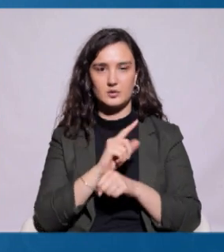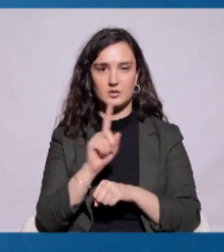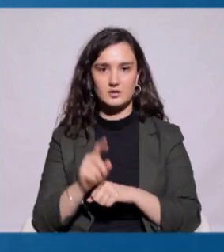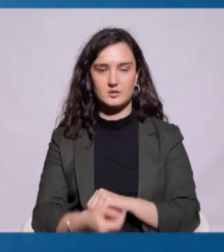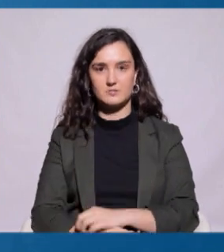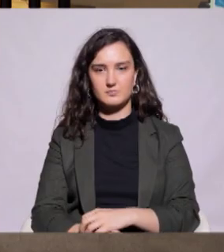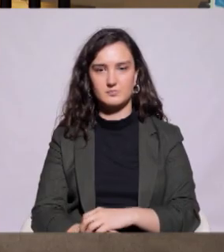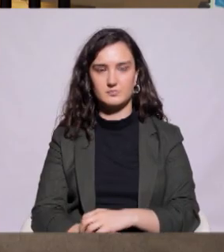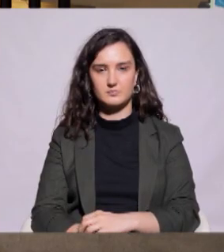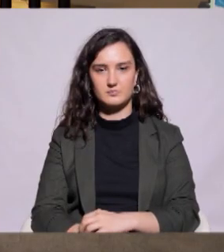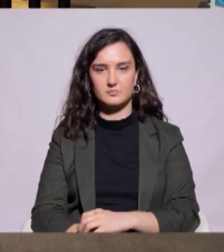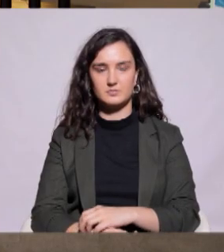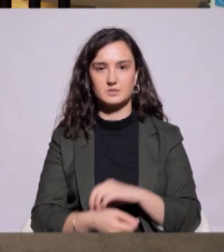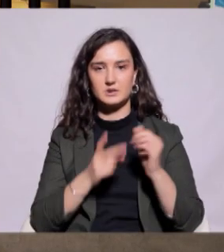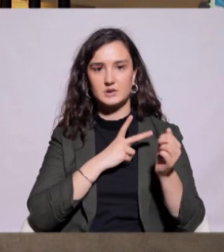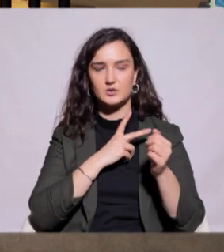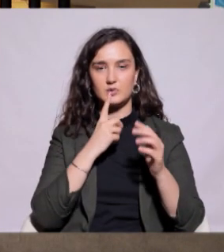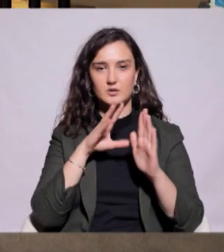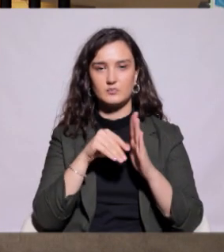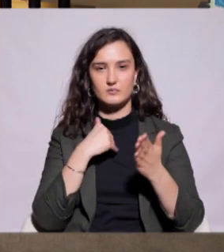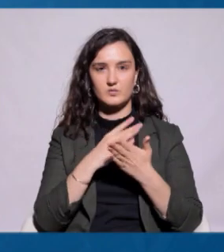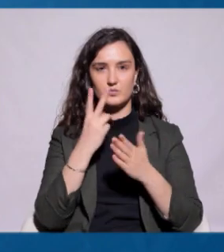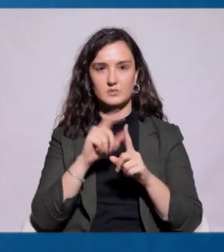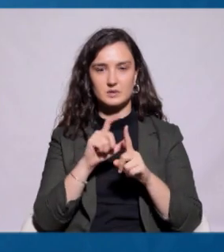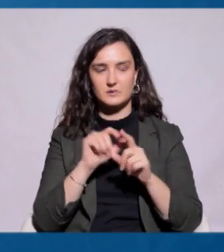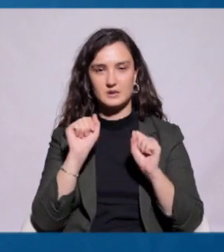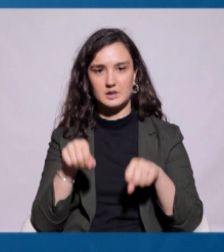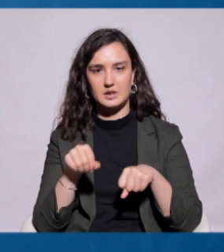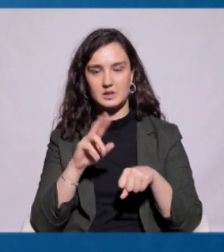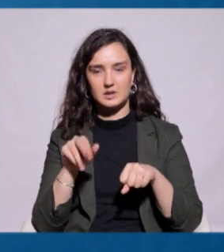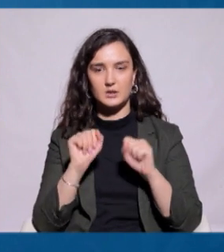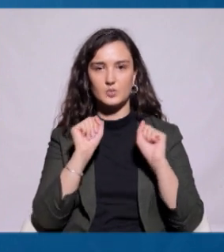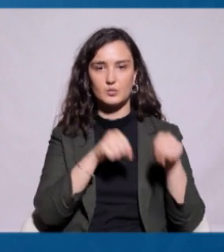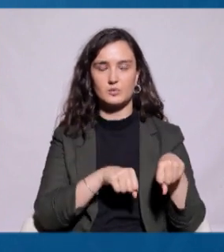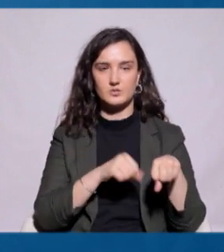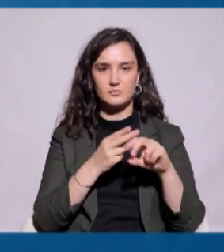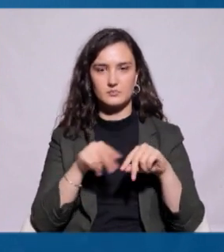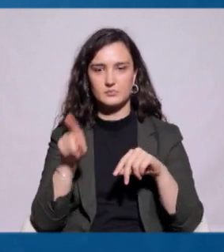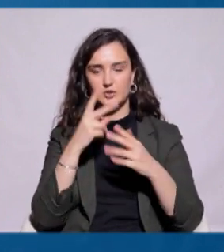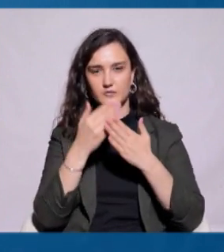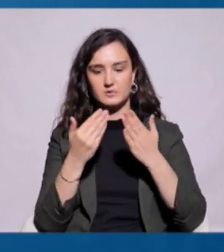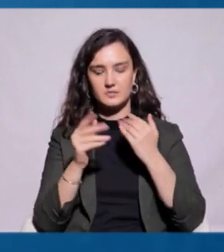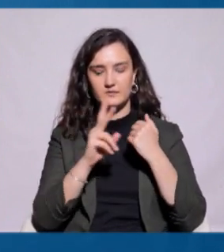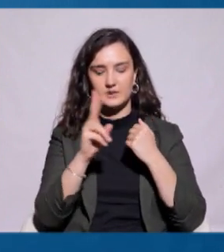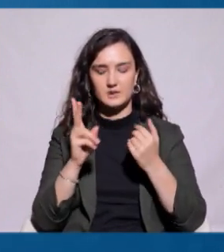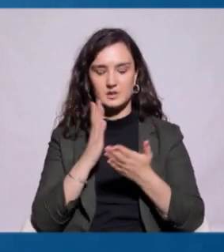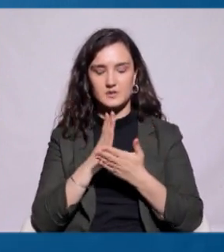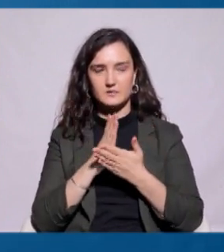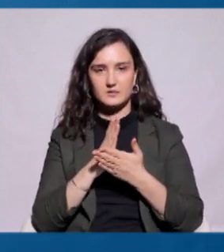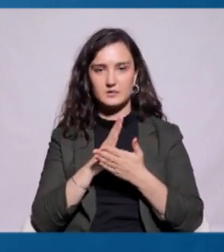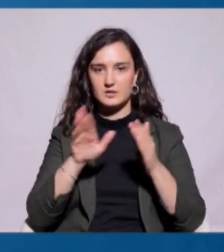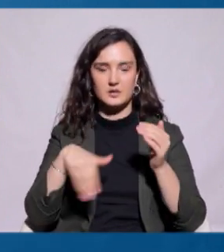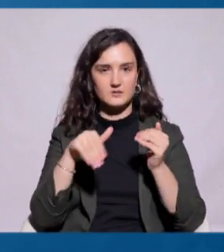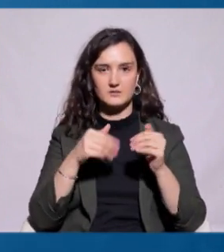something. Generally, in English language, we have two words, can and could, that show that someone has or